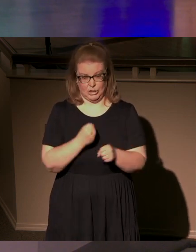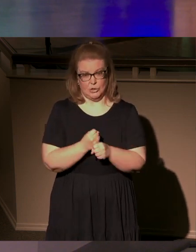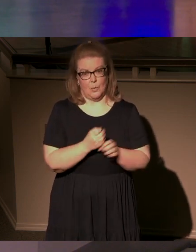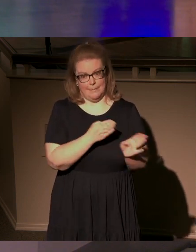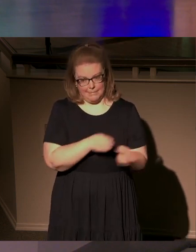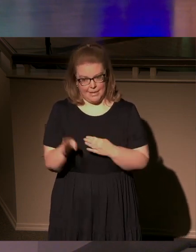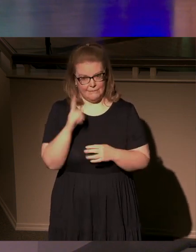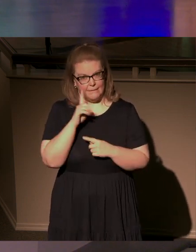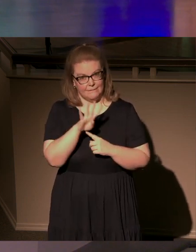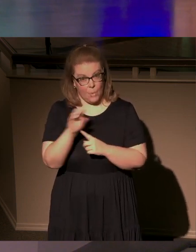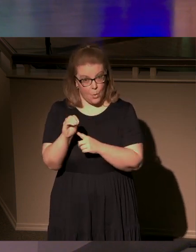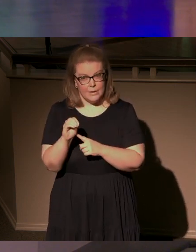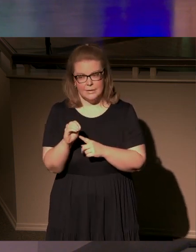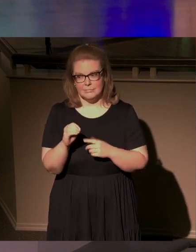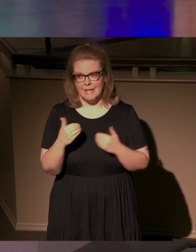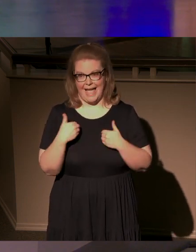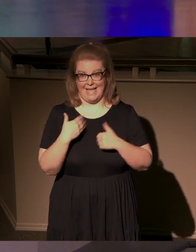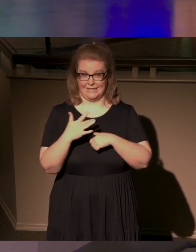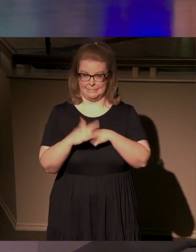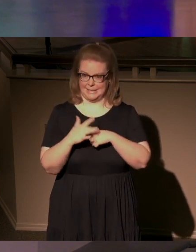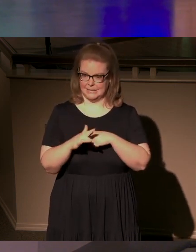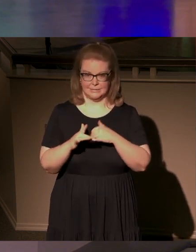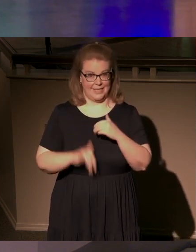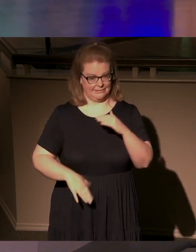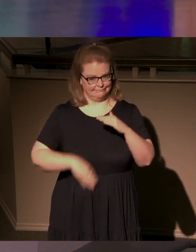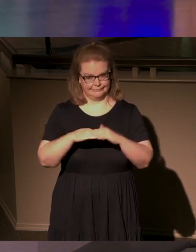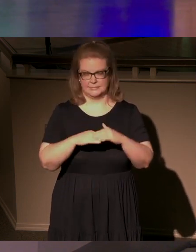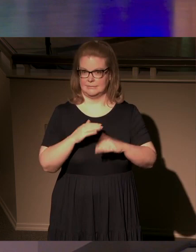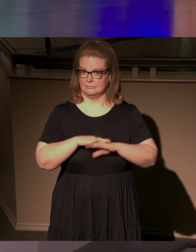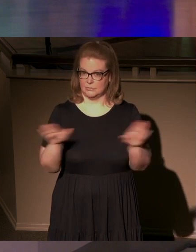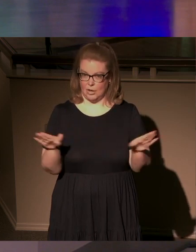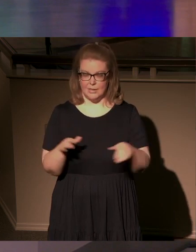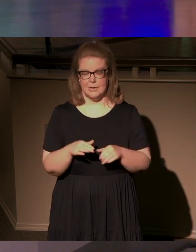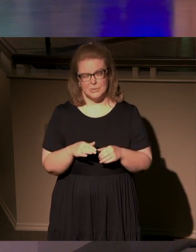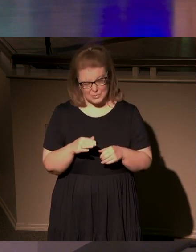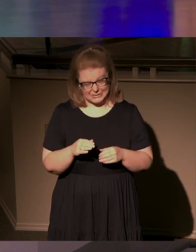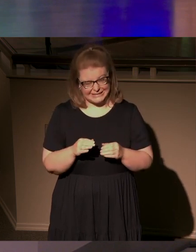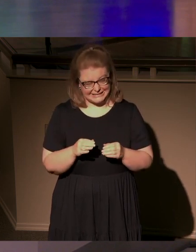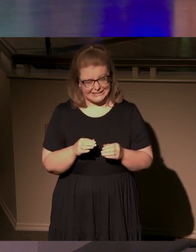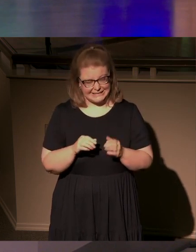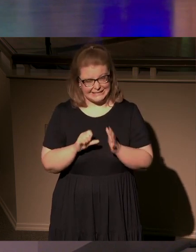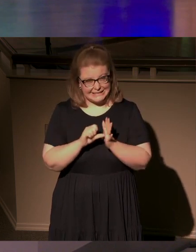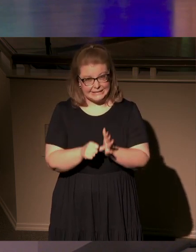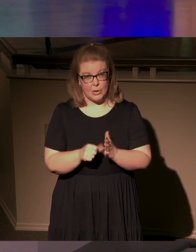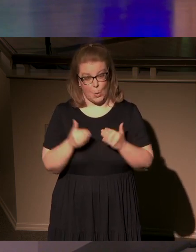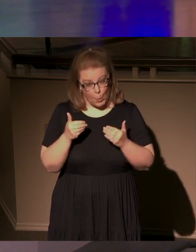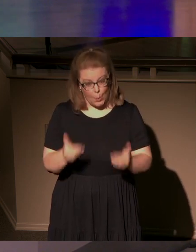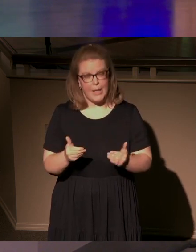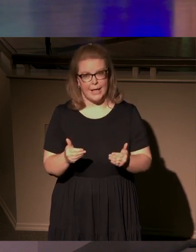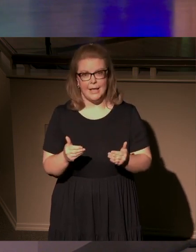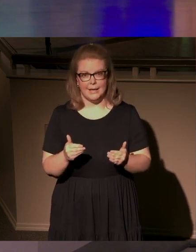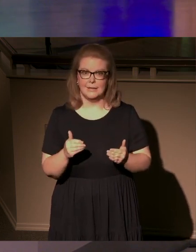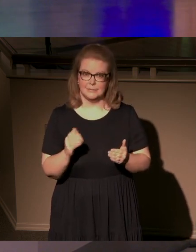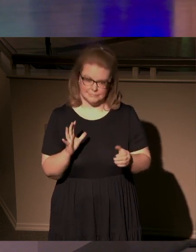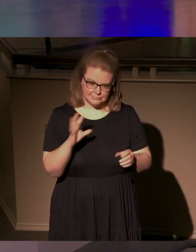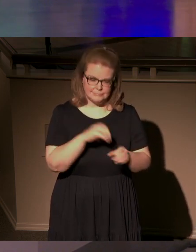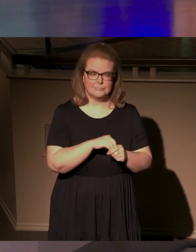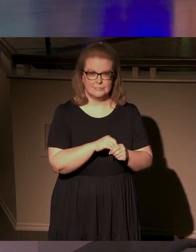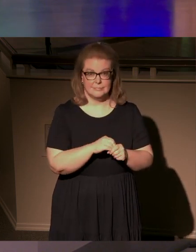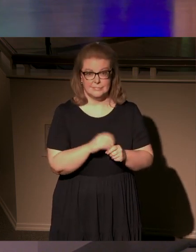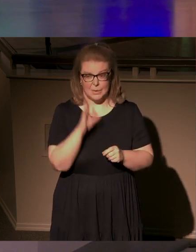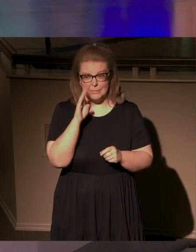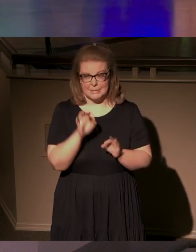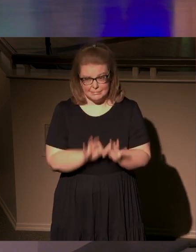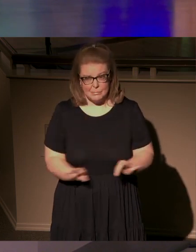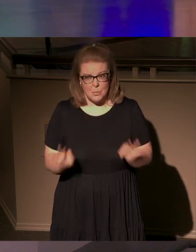for 40, and we got the space maxed out. That's all we can take. So, just telling you, go ahead and get plugged in. I think it matters. It will matter